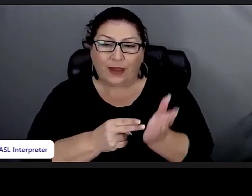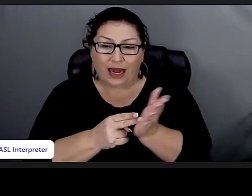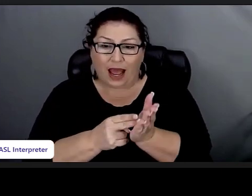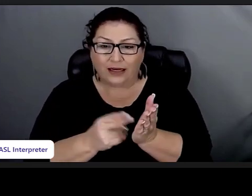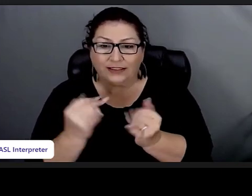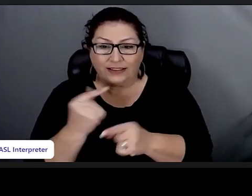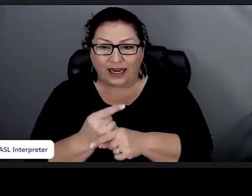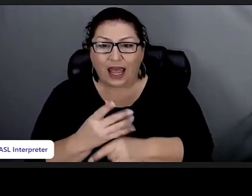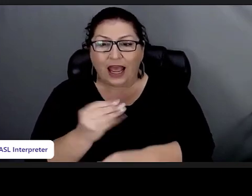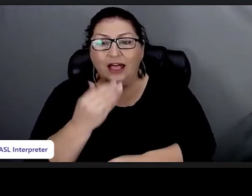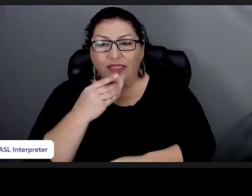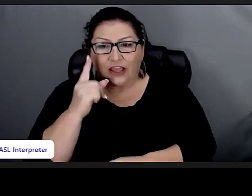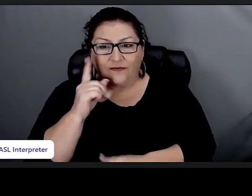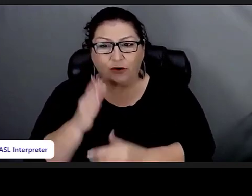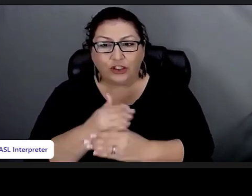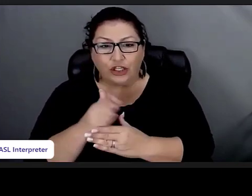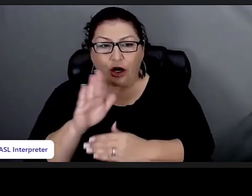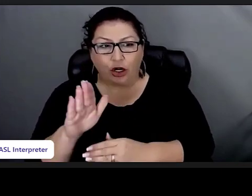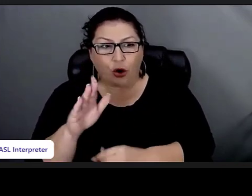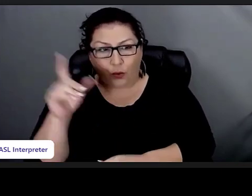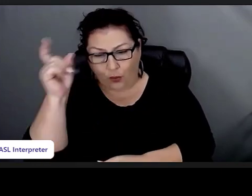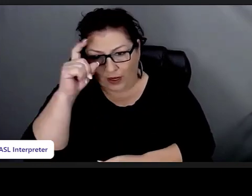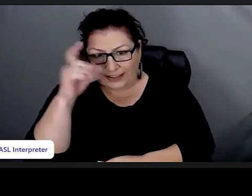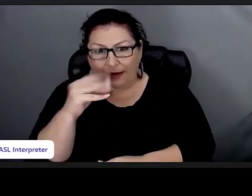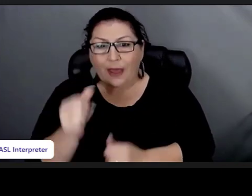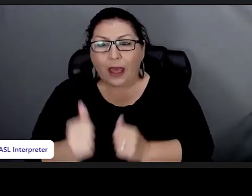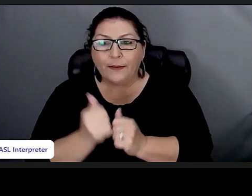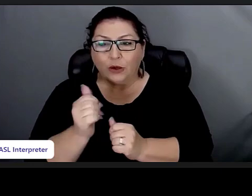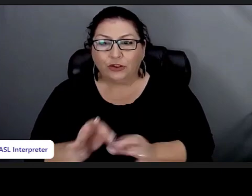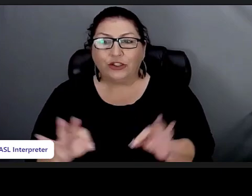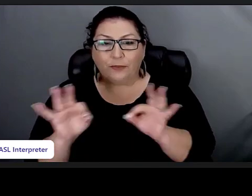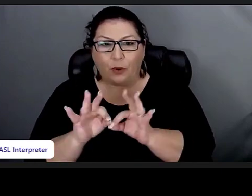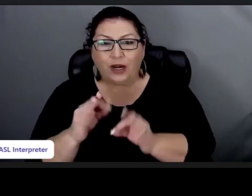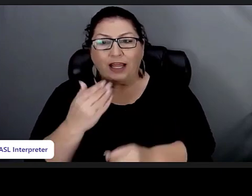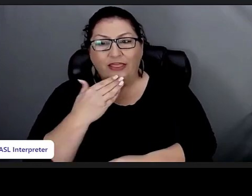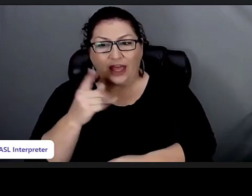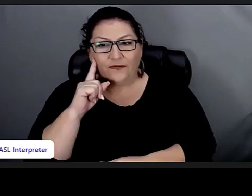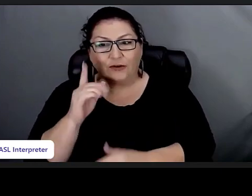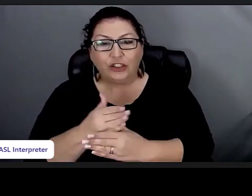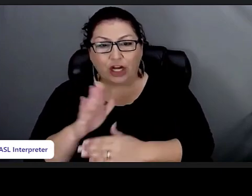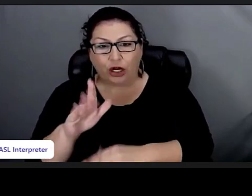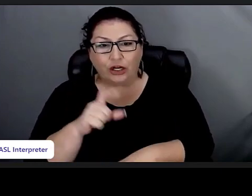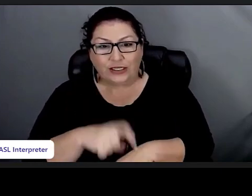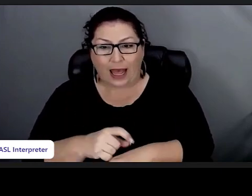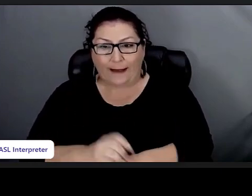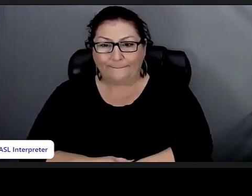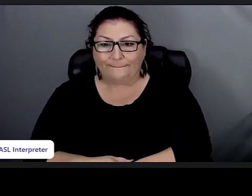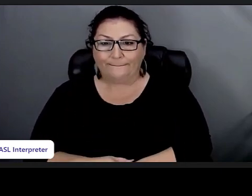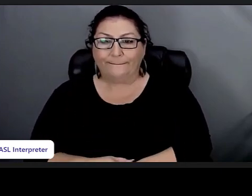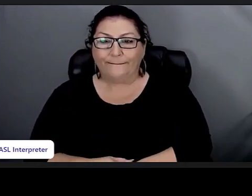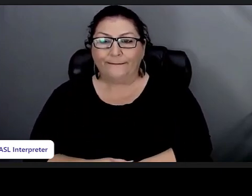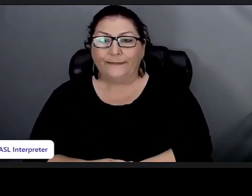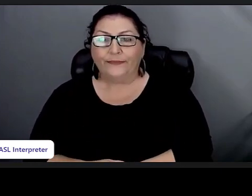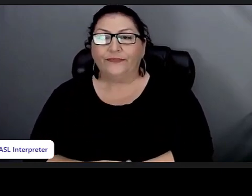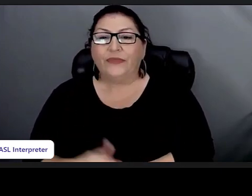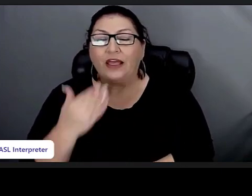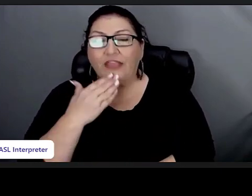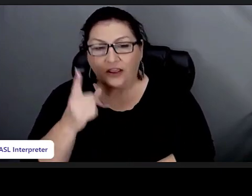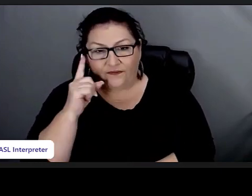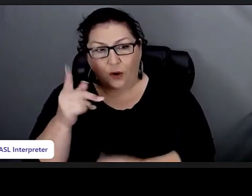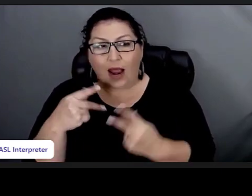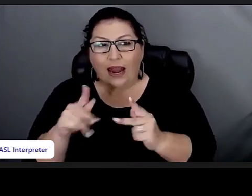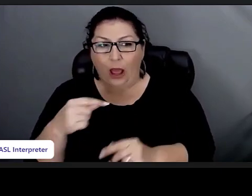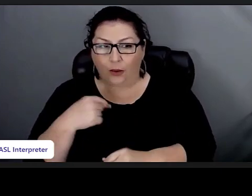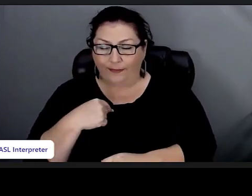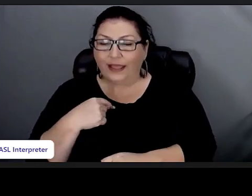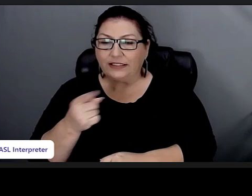and thank you for sharing your wisdom, and most importantly, thank you for sharing your time. Thank you for allowing me to sit